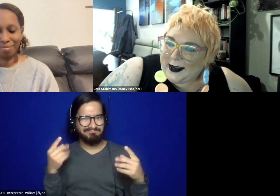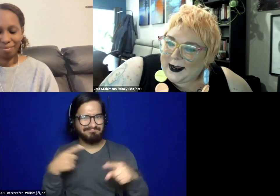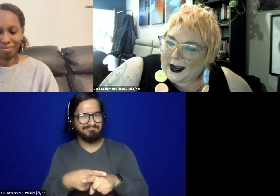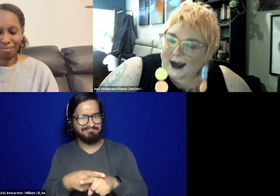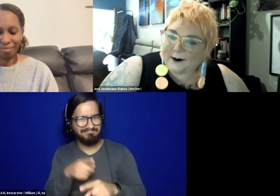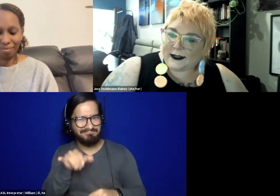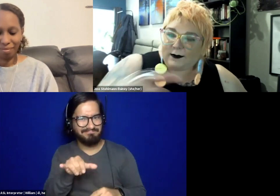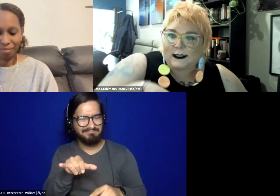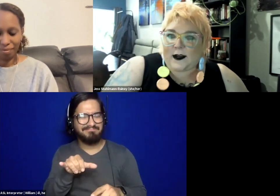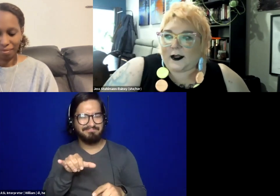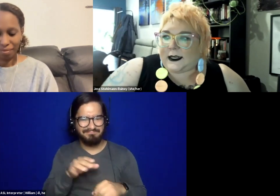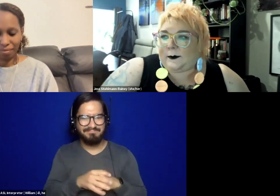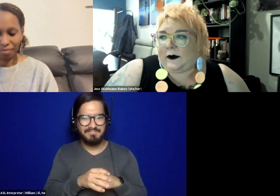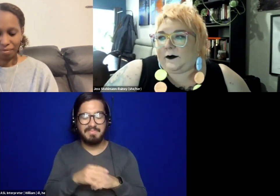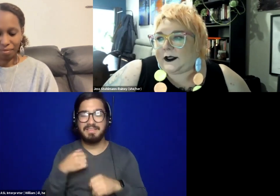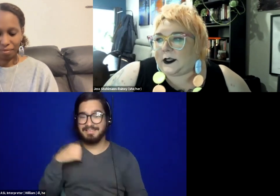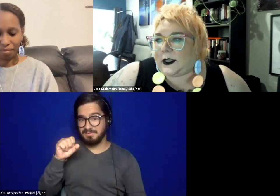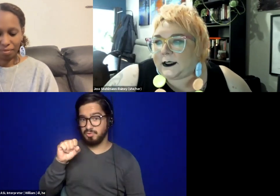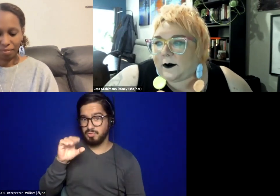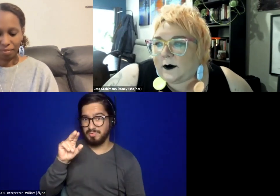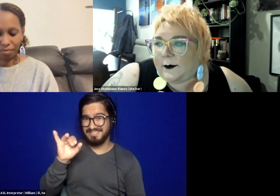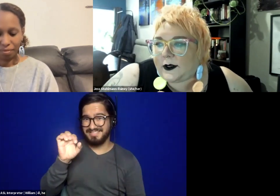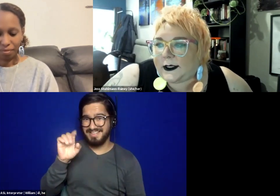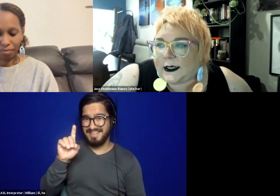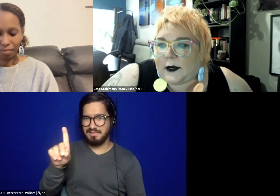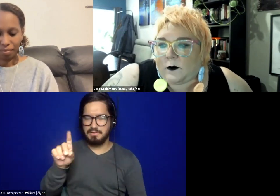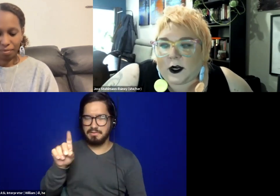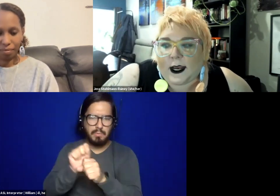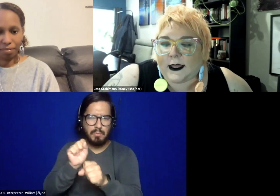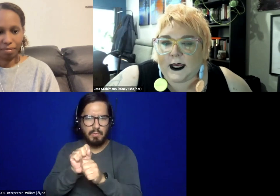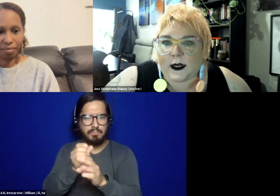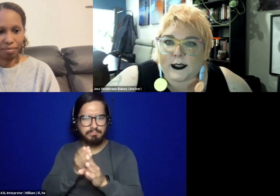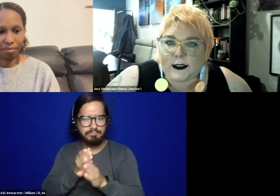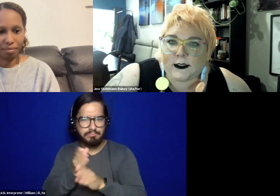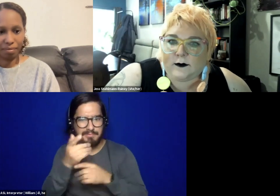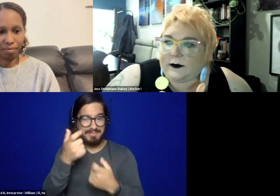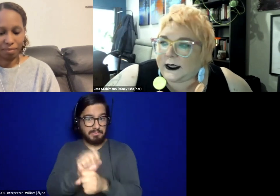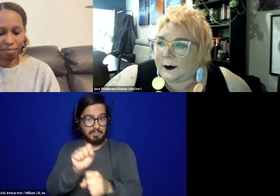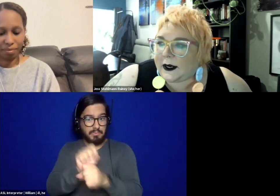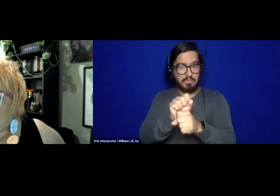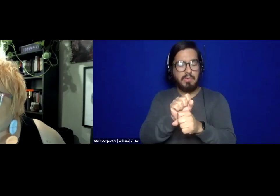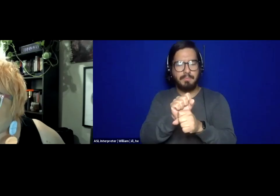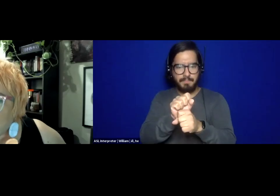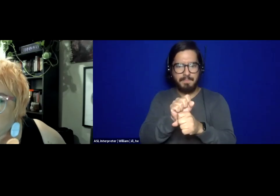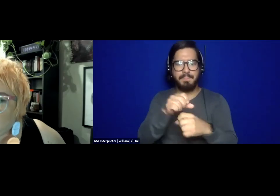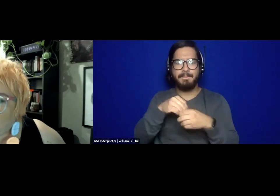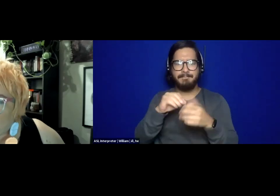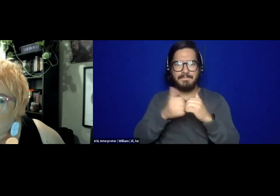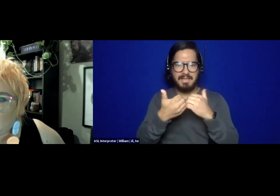And I am a suicidologist professionally. So I'm interested in work at the intersections of lived experience,